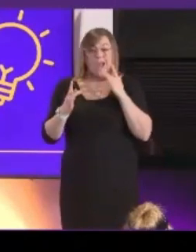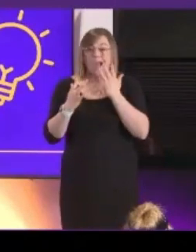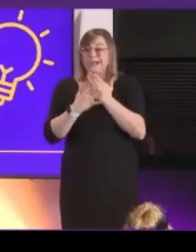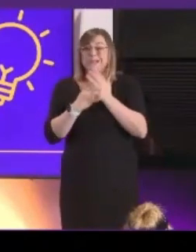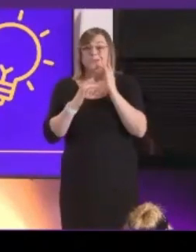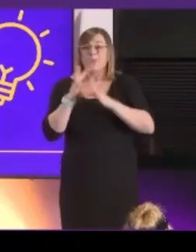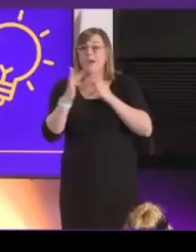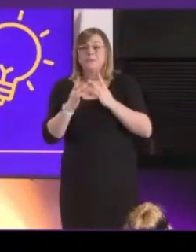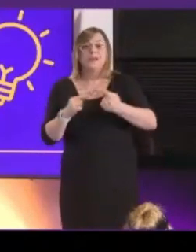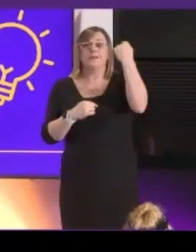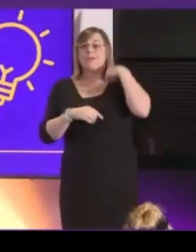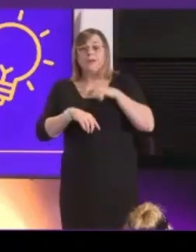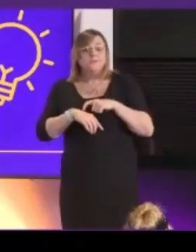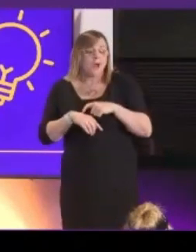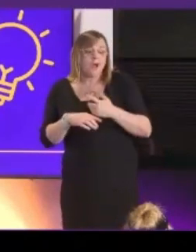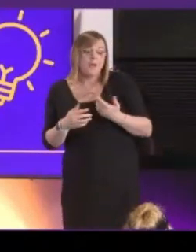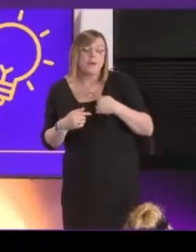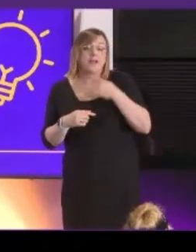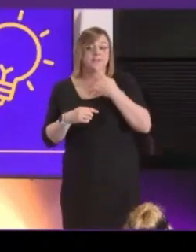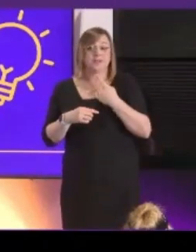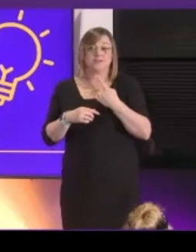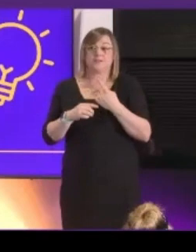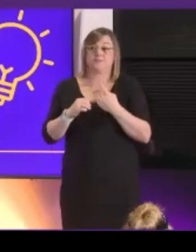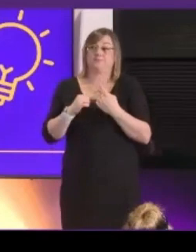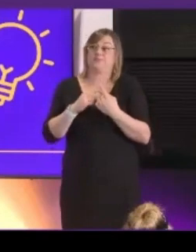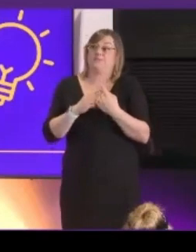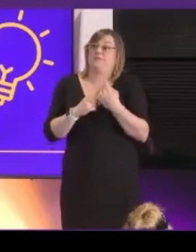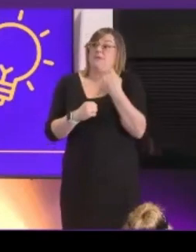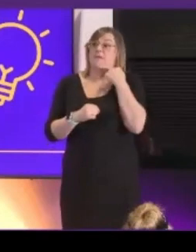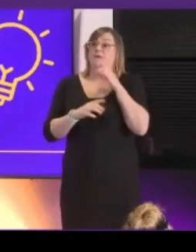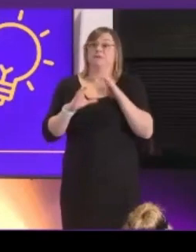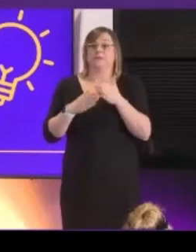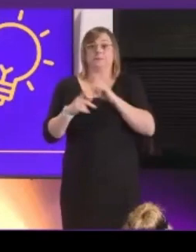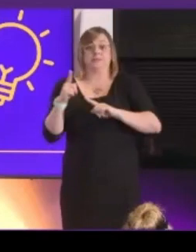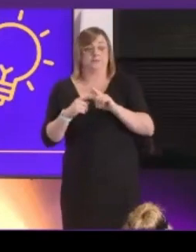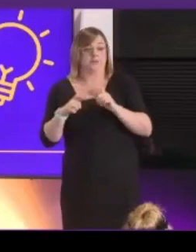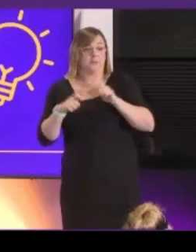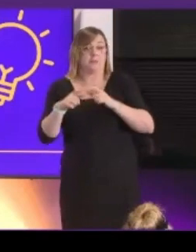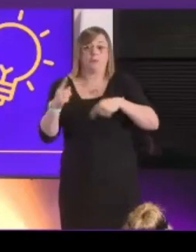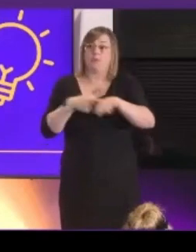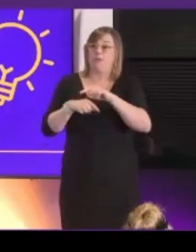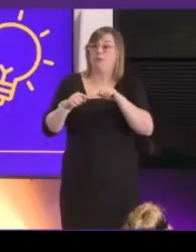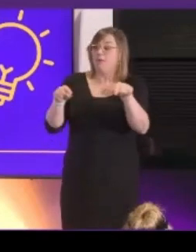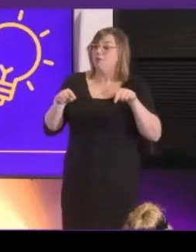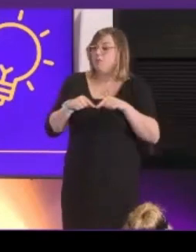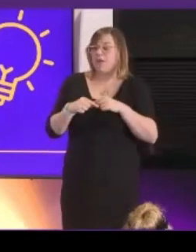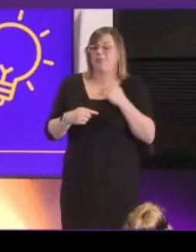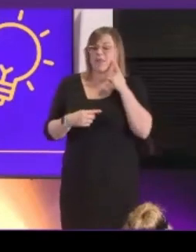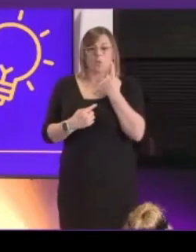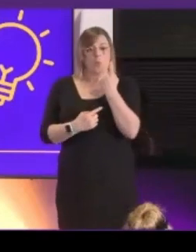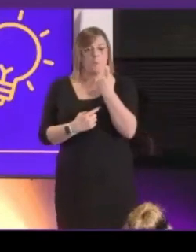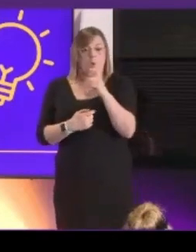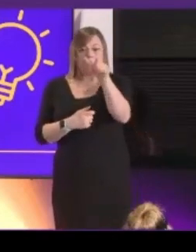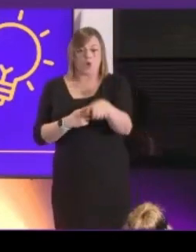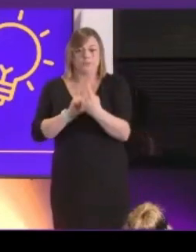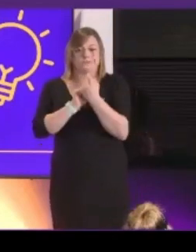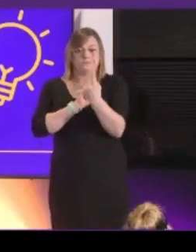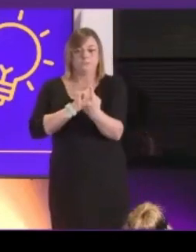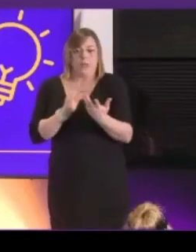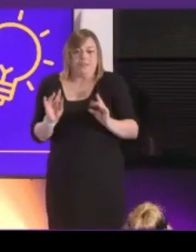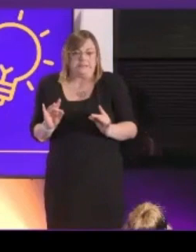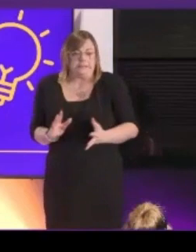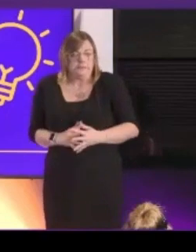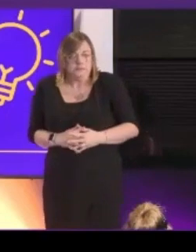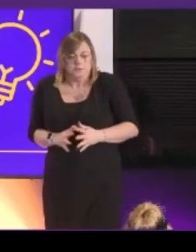the time, and you know, I said this last evening. People sat there in the room. I say people. There was one other person in the room,